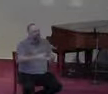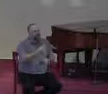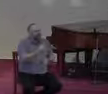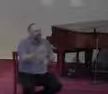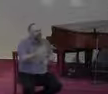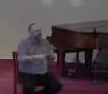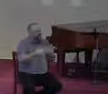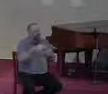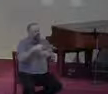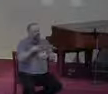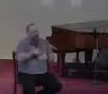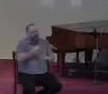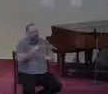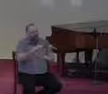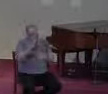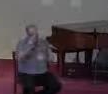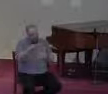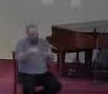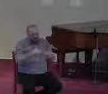could.